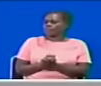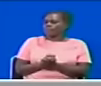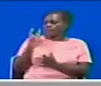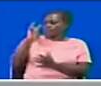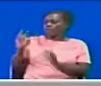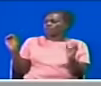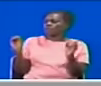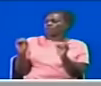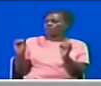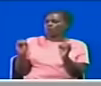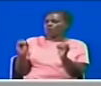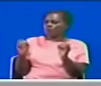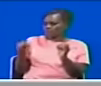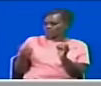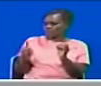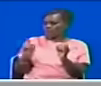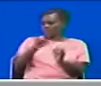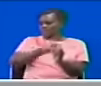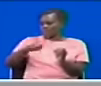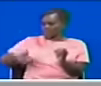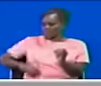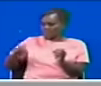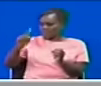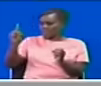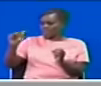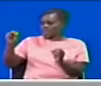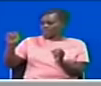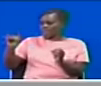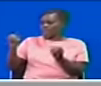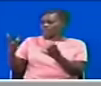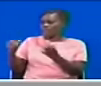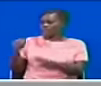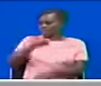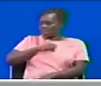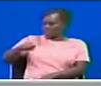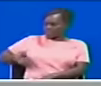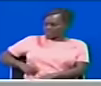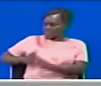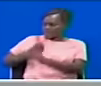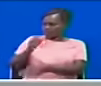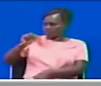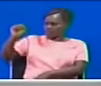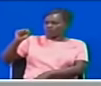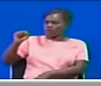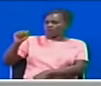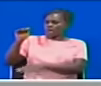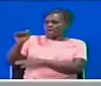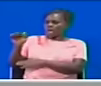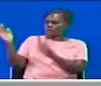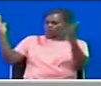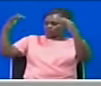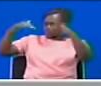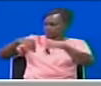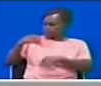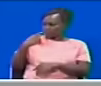for example, yourself, Senator Zani, a number of senators across the political divide calling a press conference, for example,